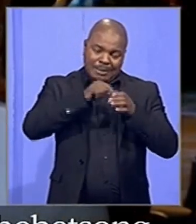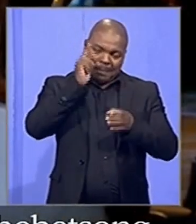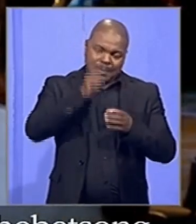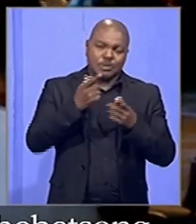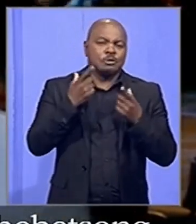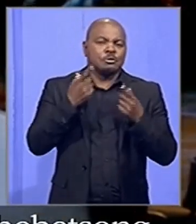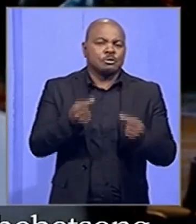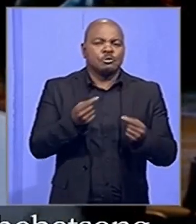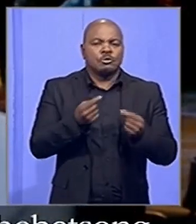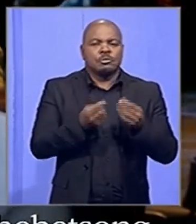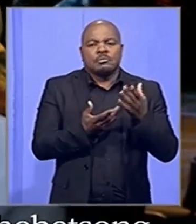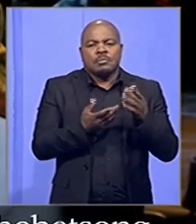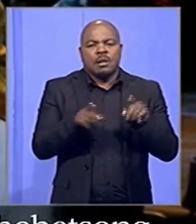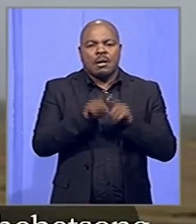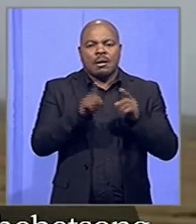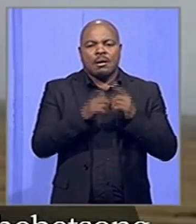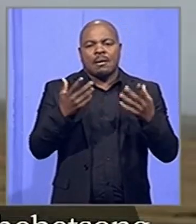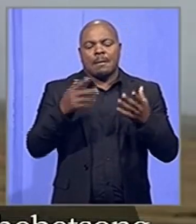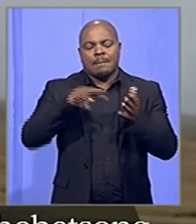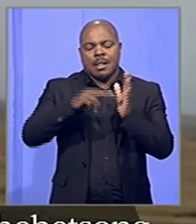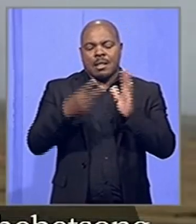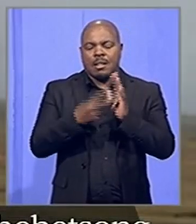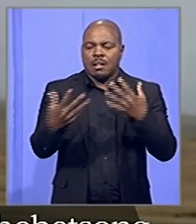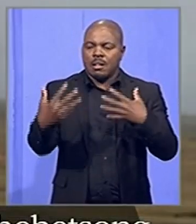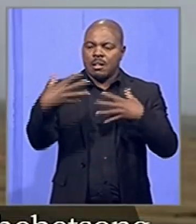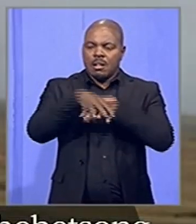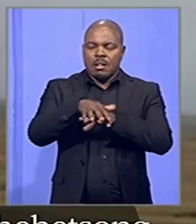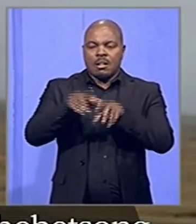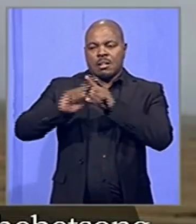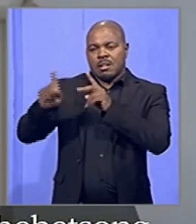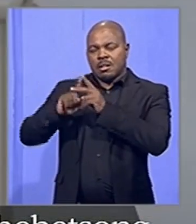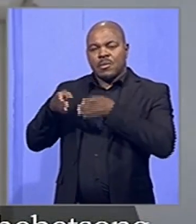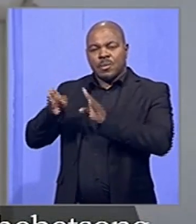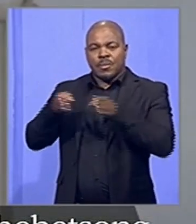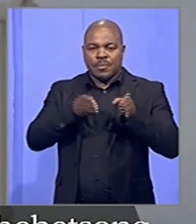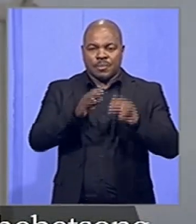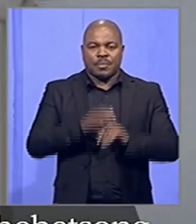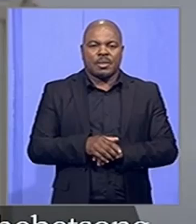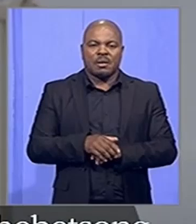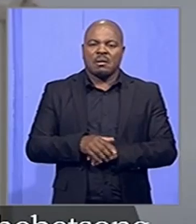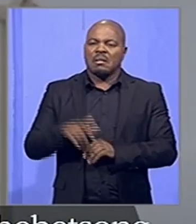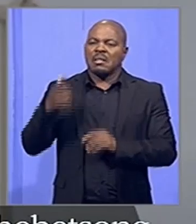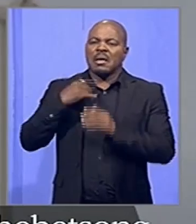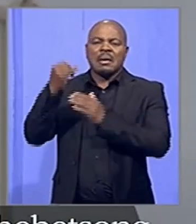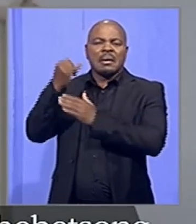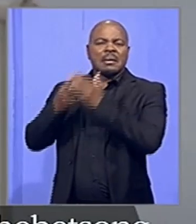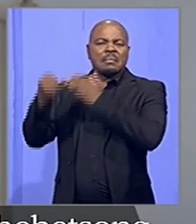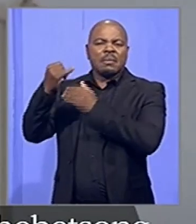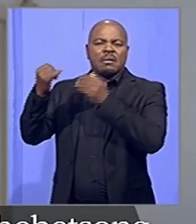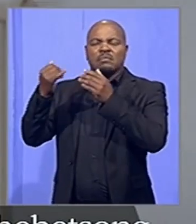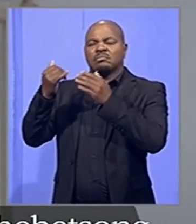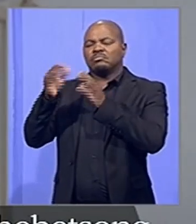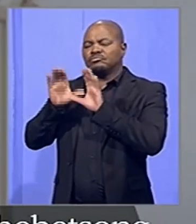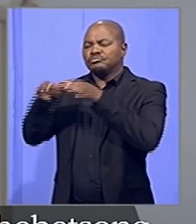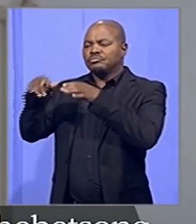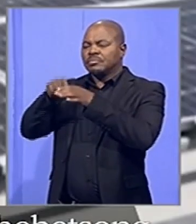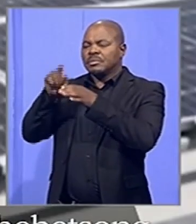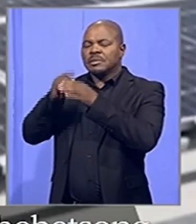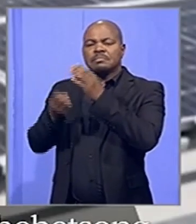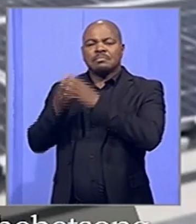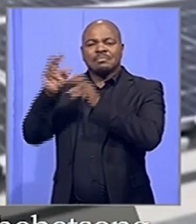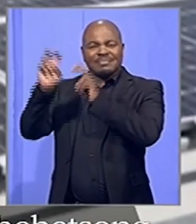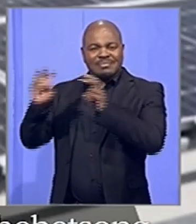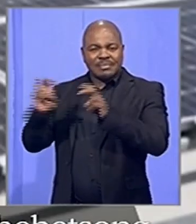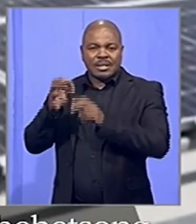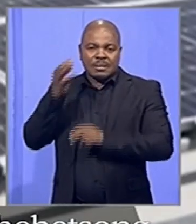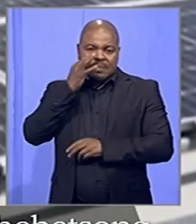provide or produce an integrated energy plan. Mohato wa naha wa bahlahisi ba ikemetseng ba motlakase o re dumela hore ho thewa mmuso o